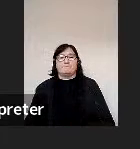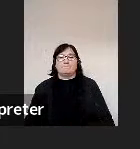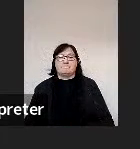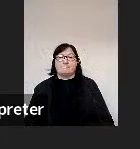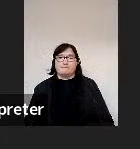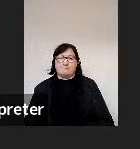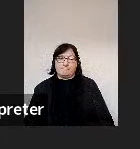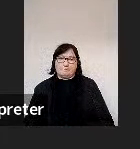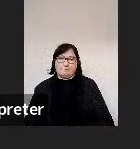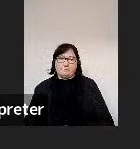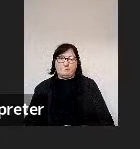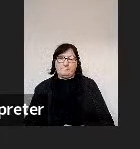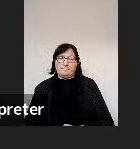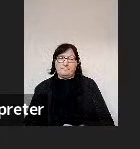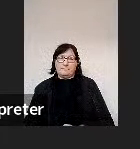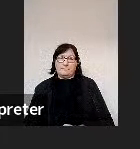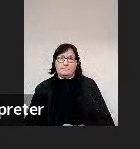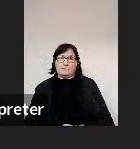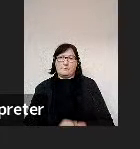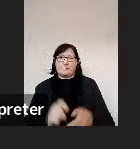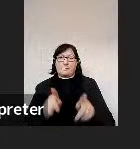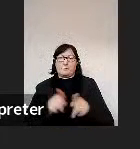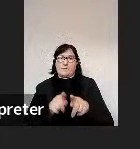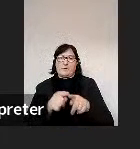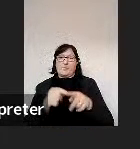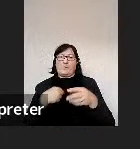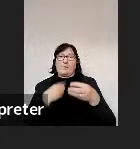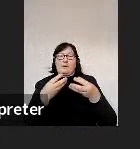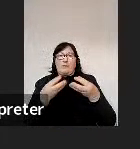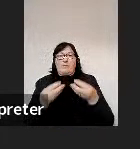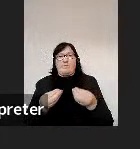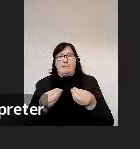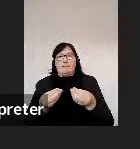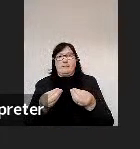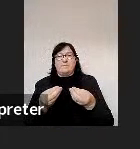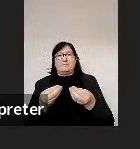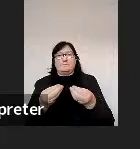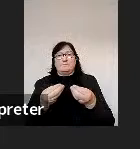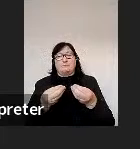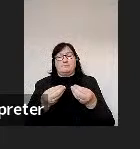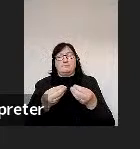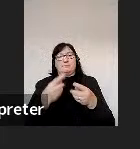Also, we have various branch front end